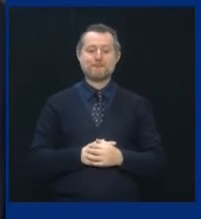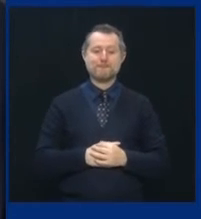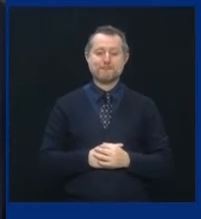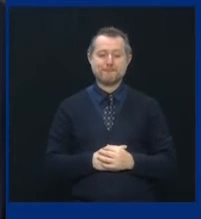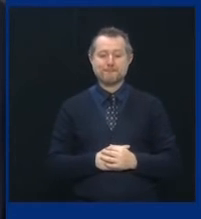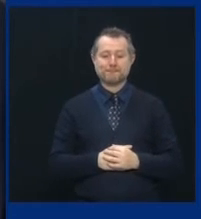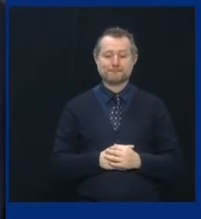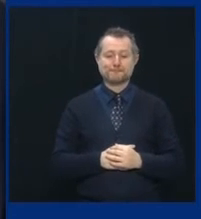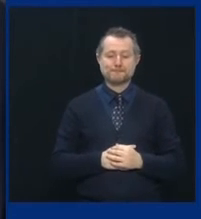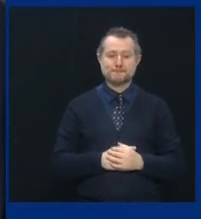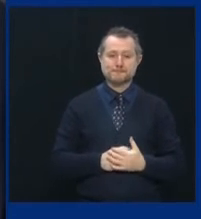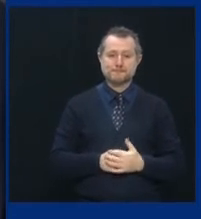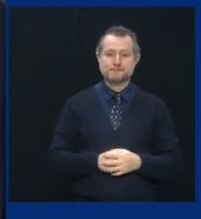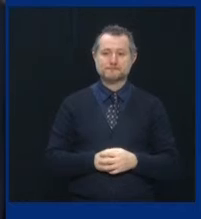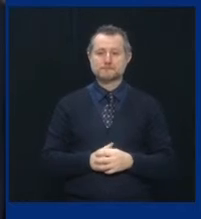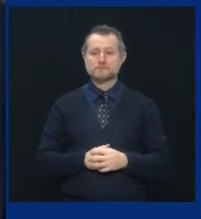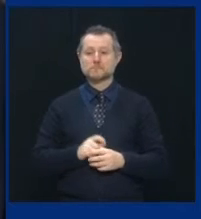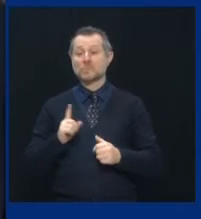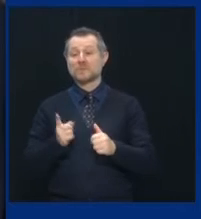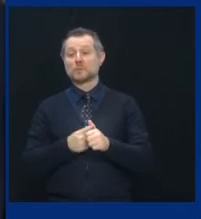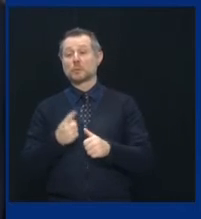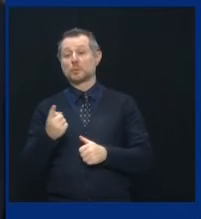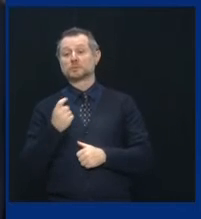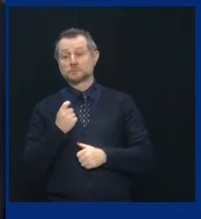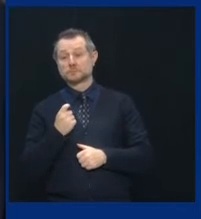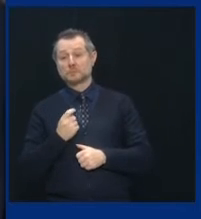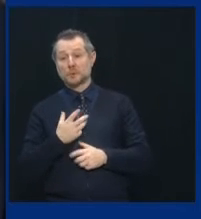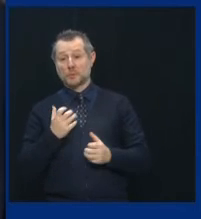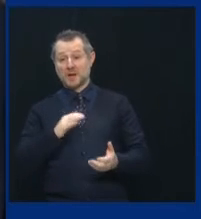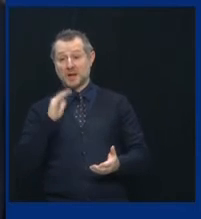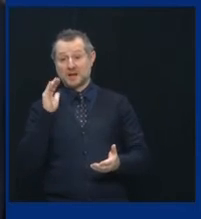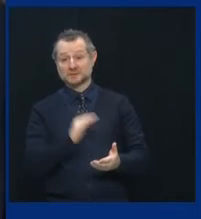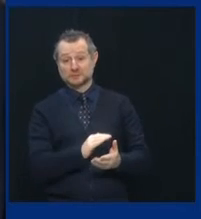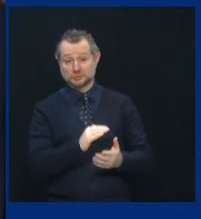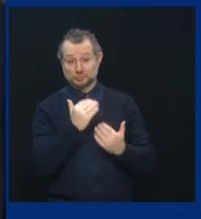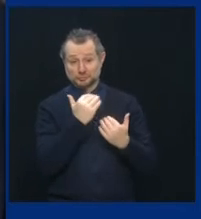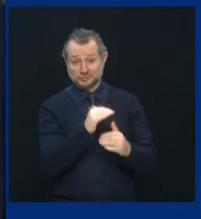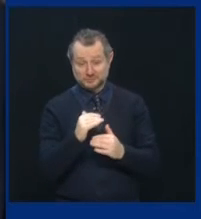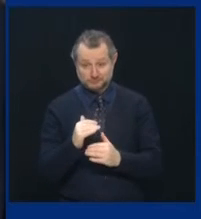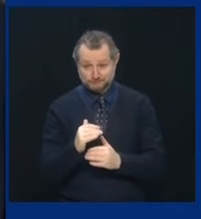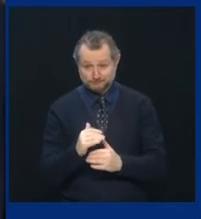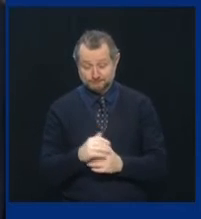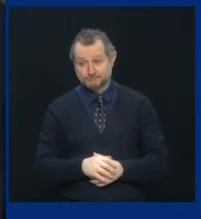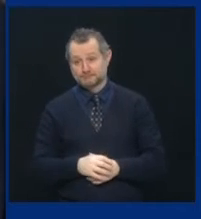question one, reduce restrictions. To reduce